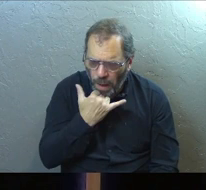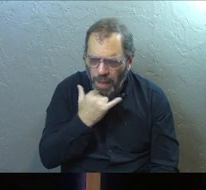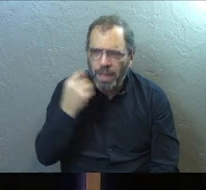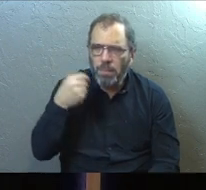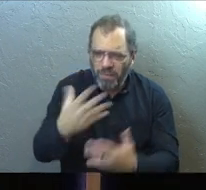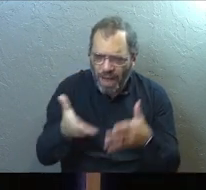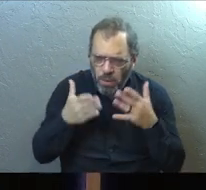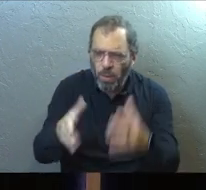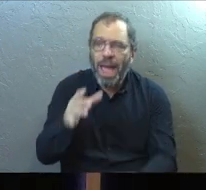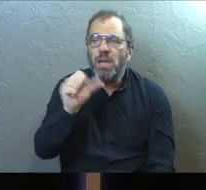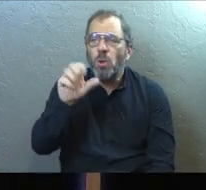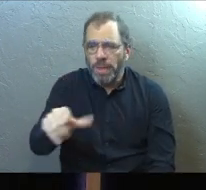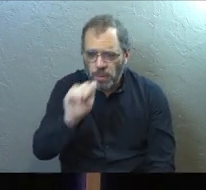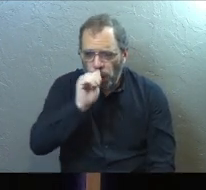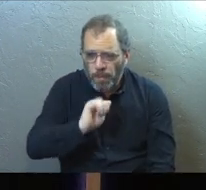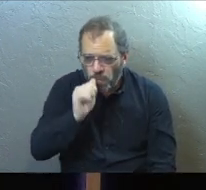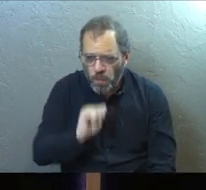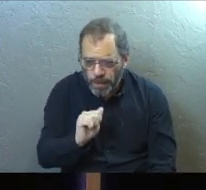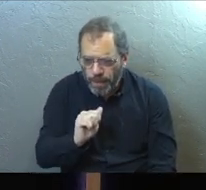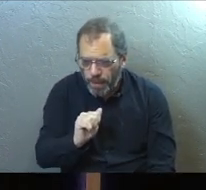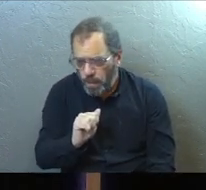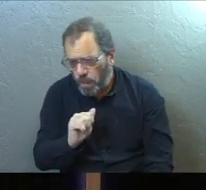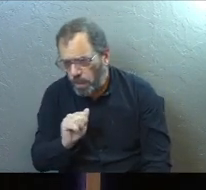he'll provide a way out so that you can endure it.